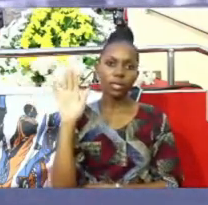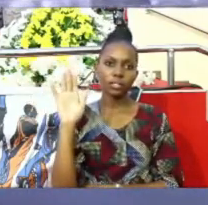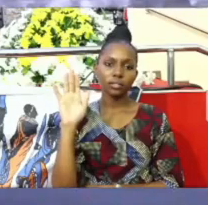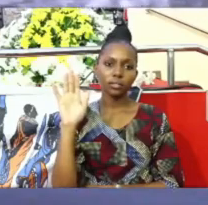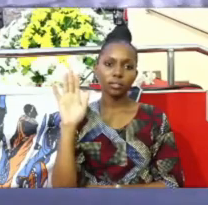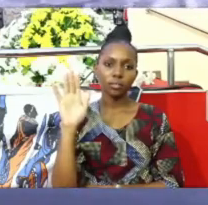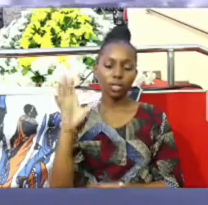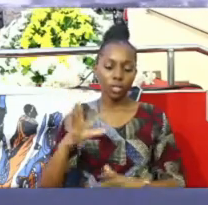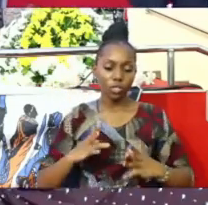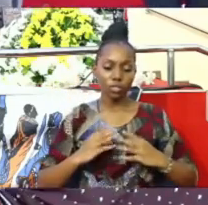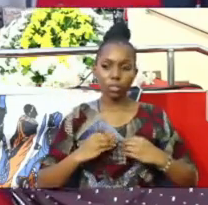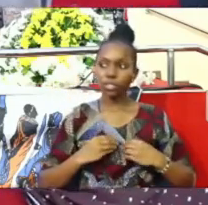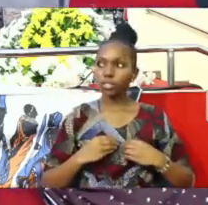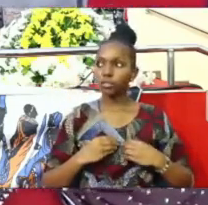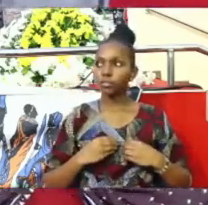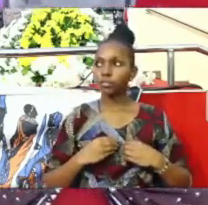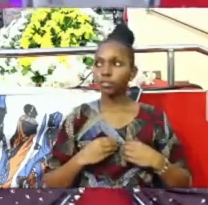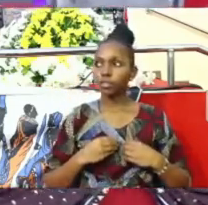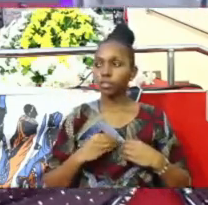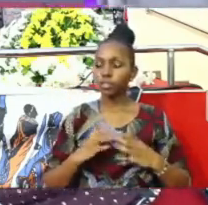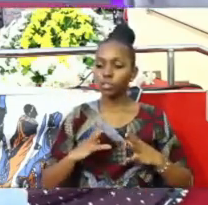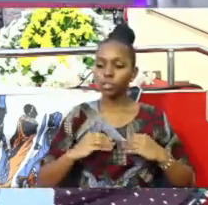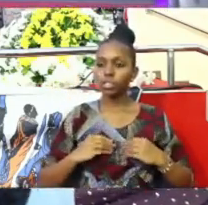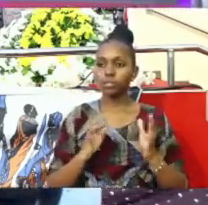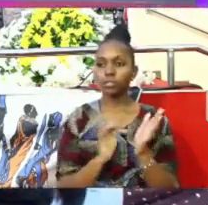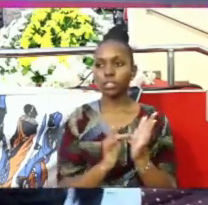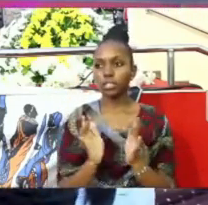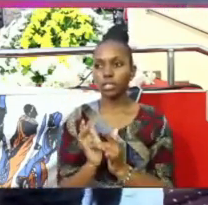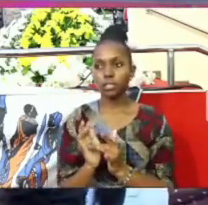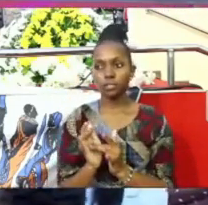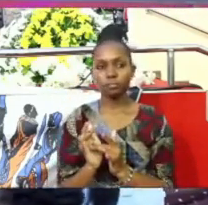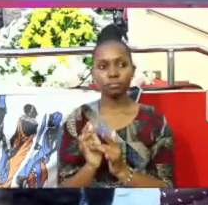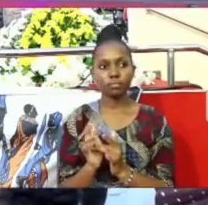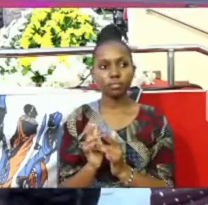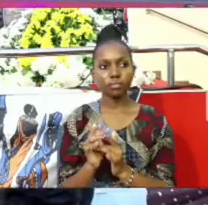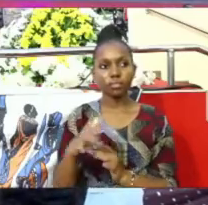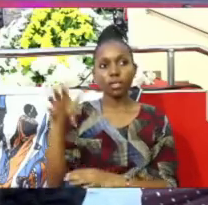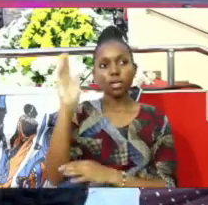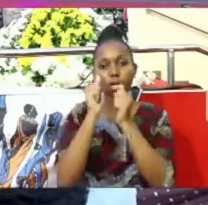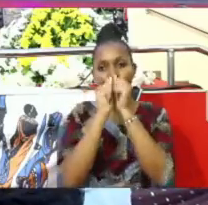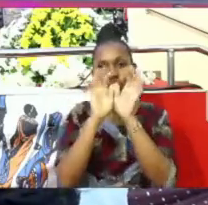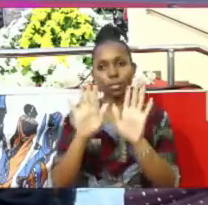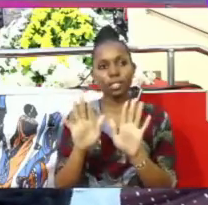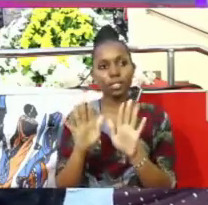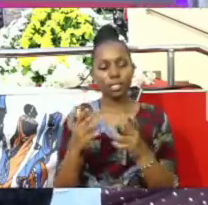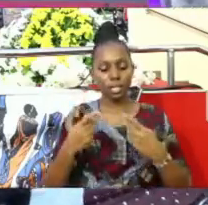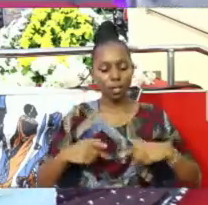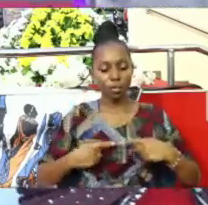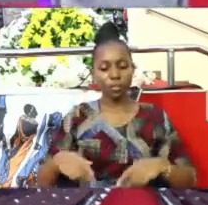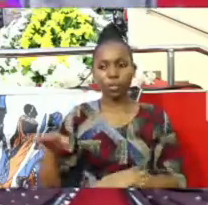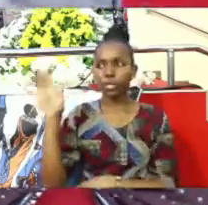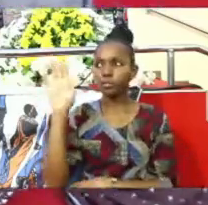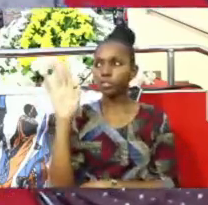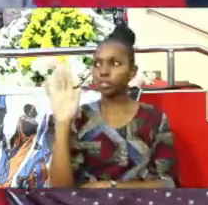that you may receive you. God bless you. God bless you. Anybody else? God bless you. Anybody else in this church?